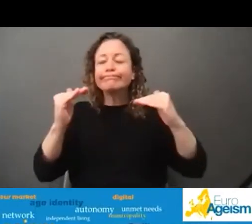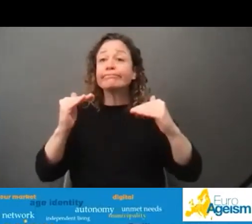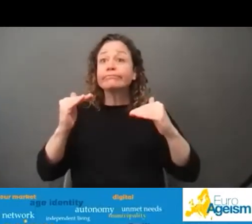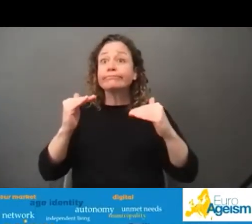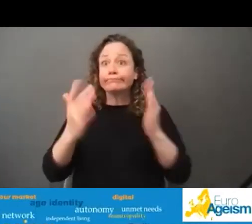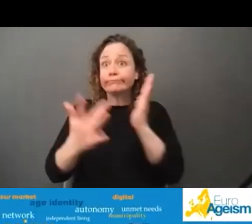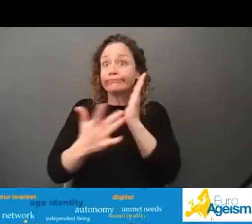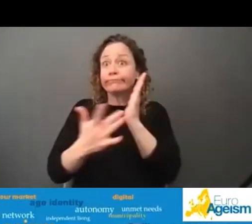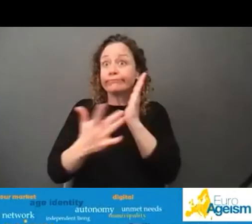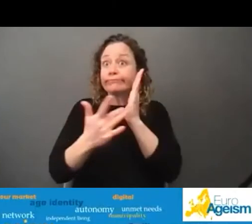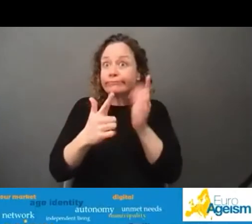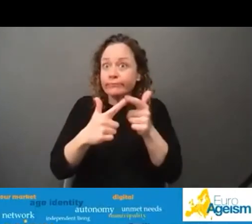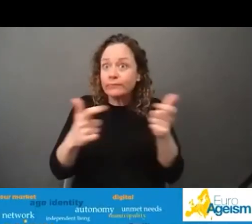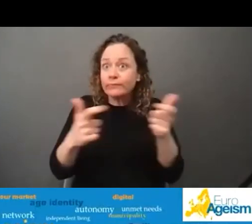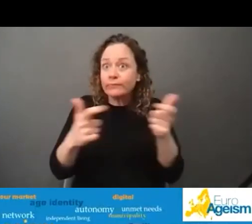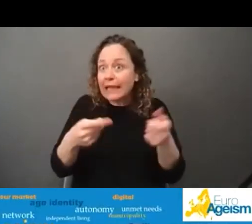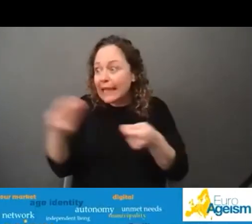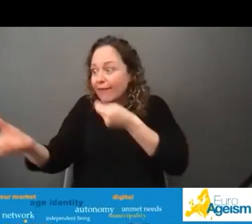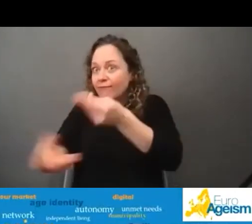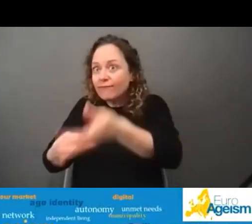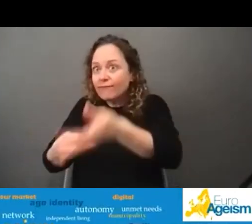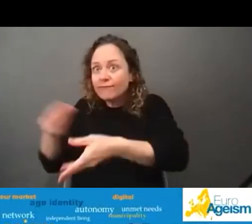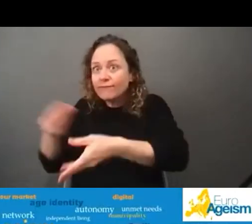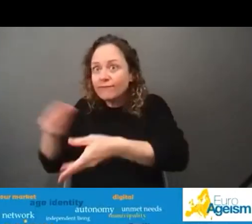devices? How do we get like cheaper